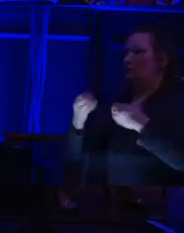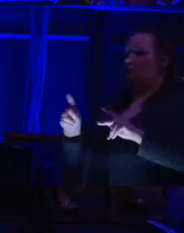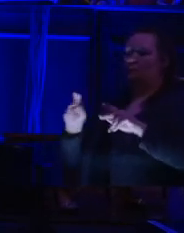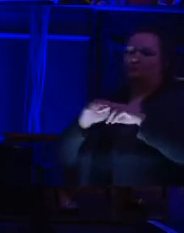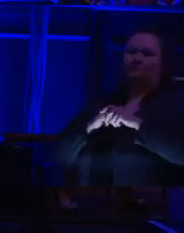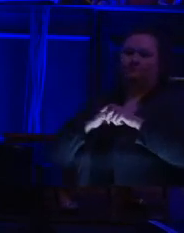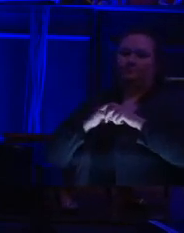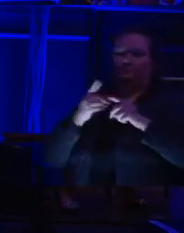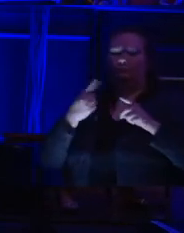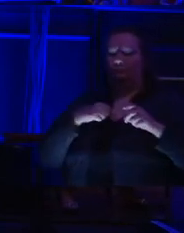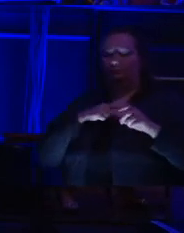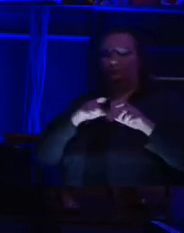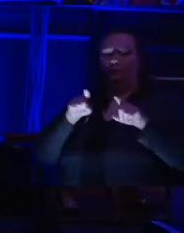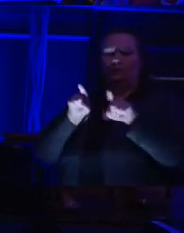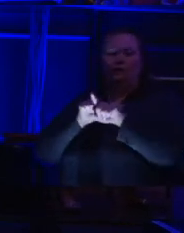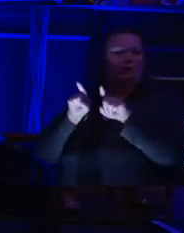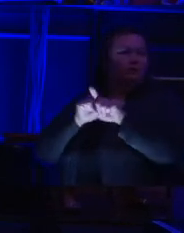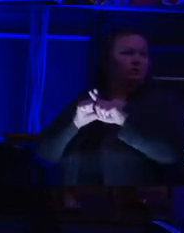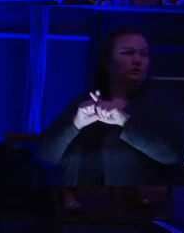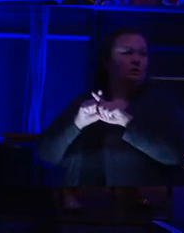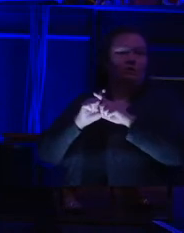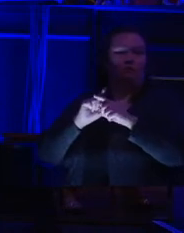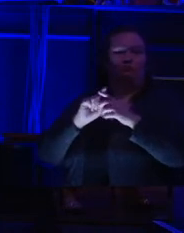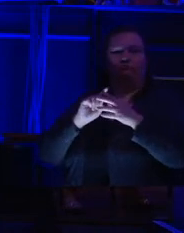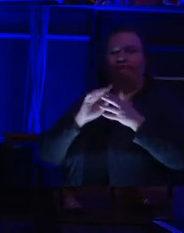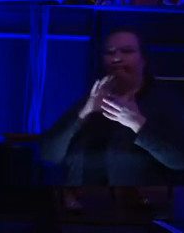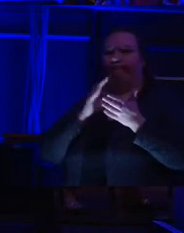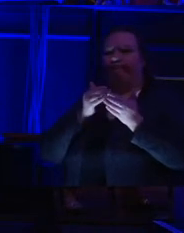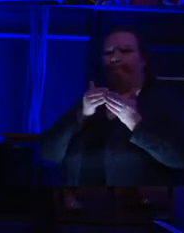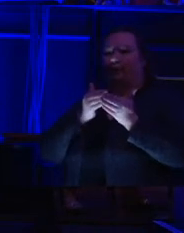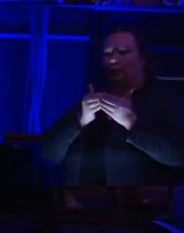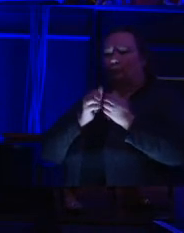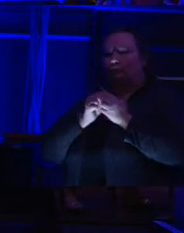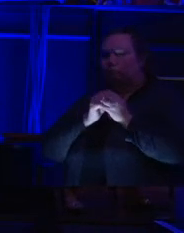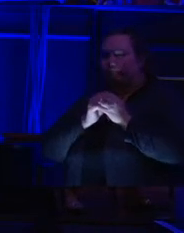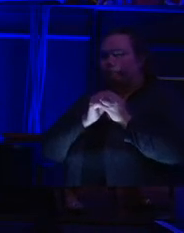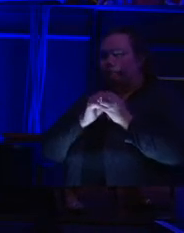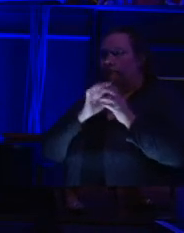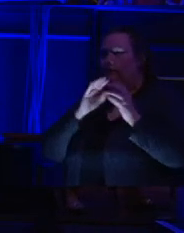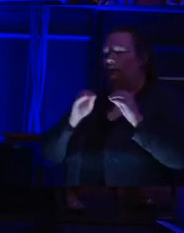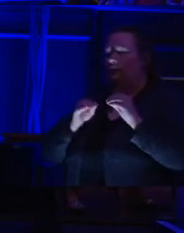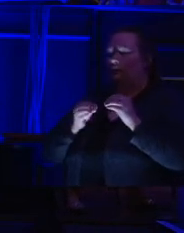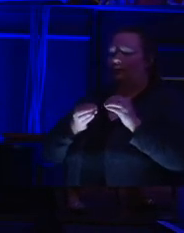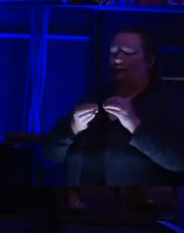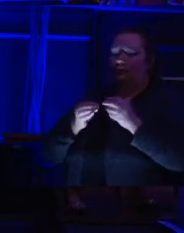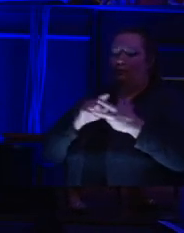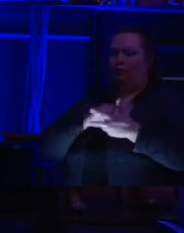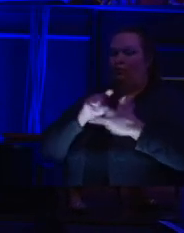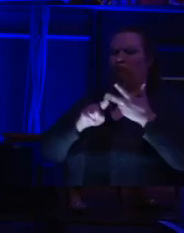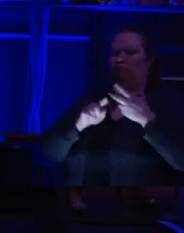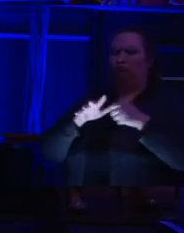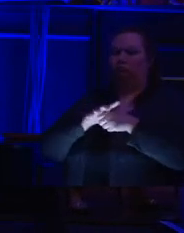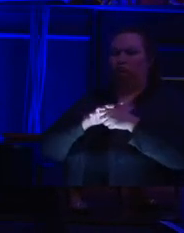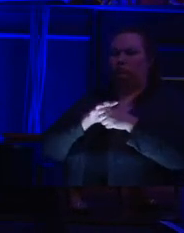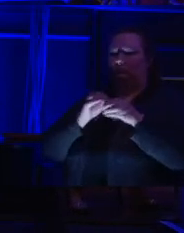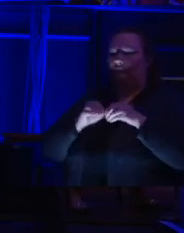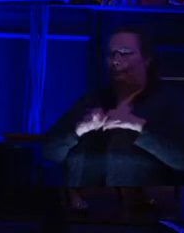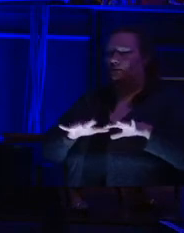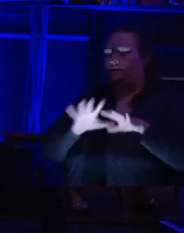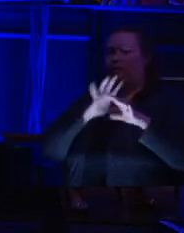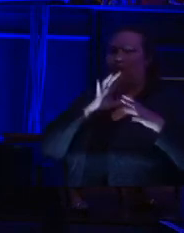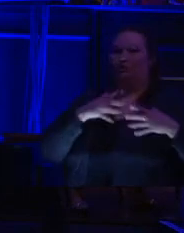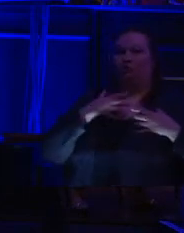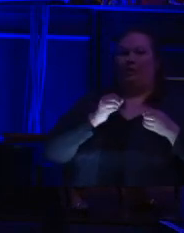We must also come closer together across our campuses, strengthening the bonds between